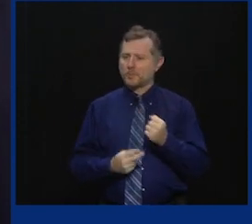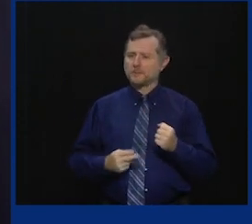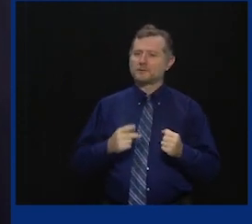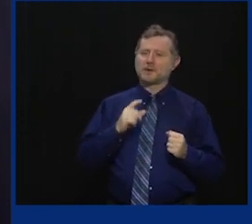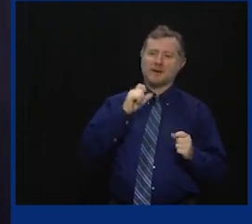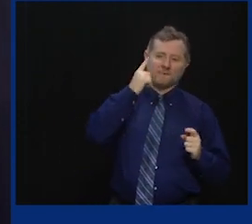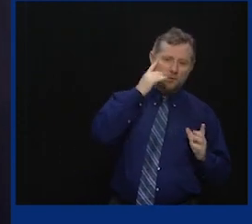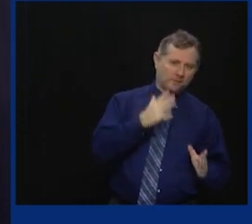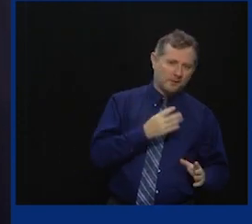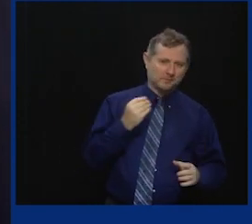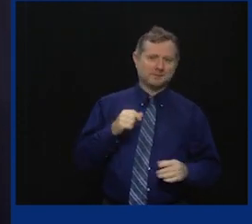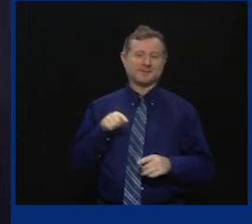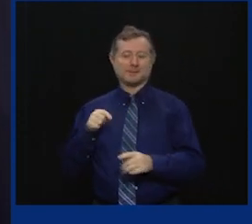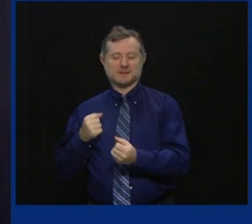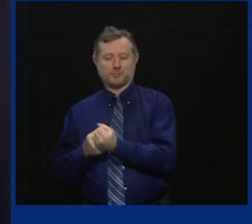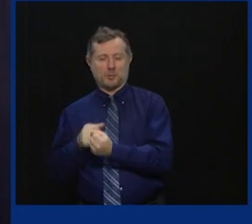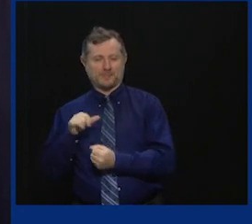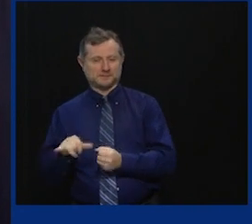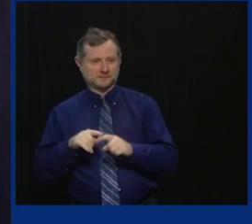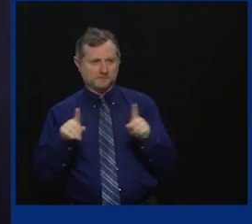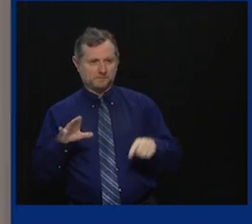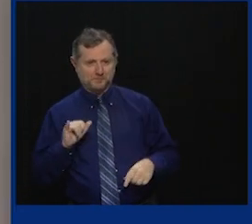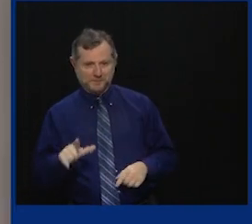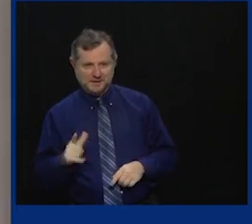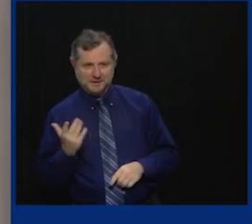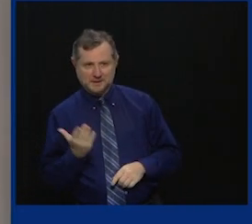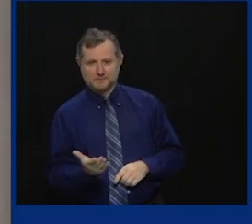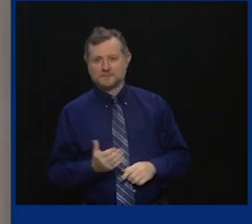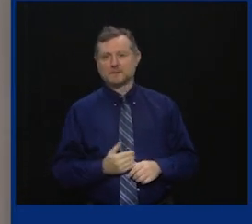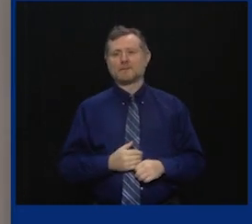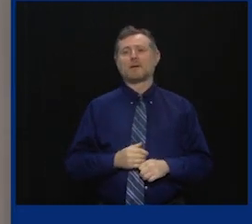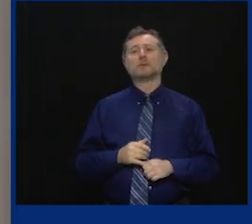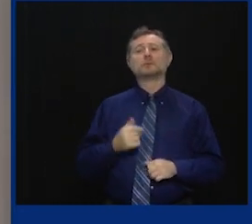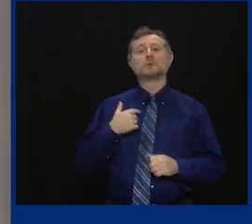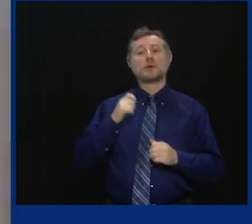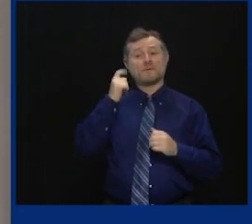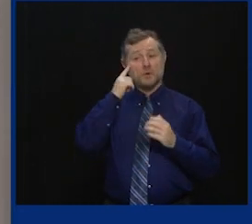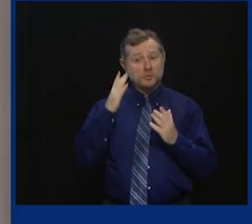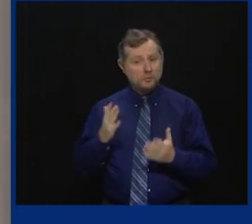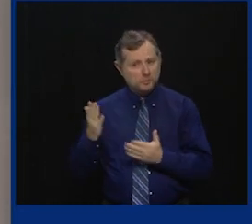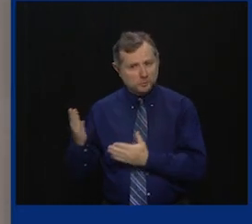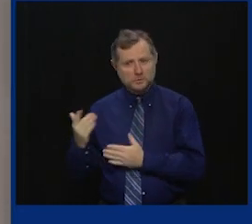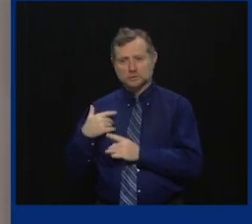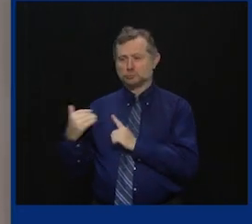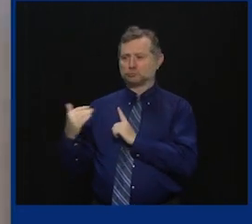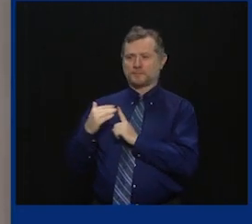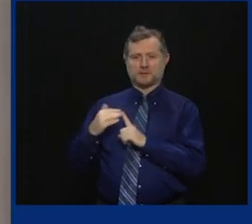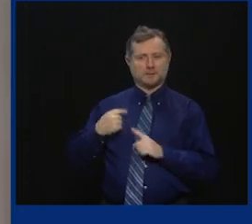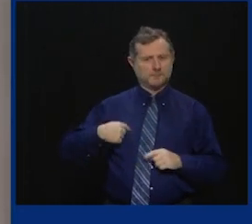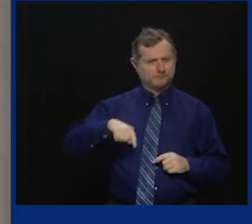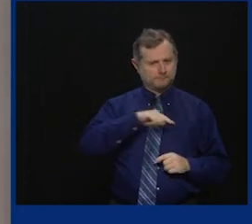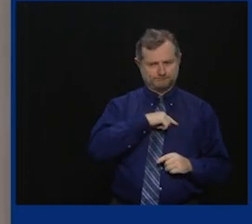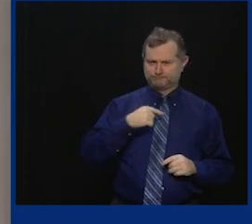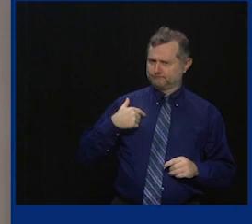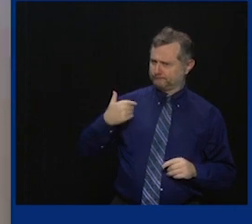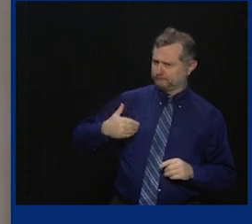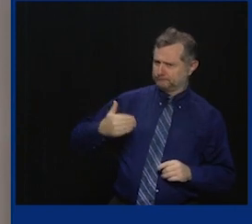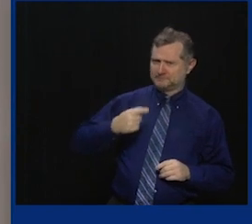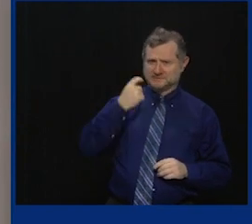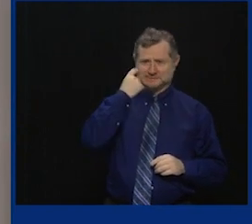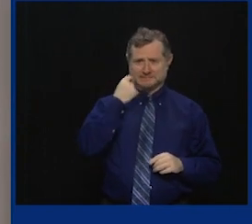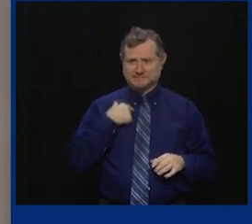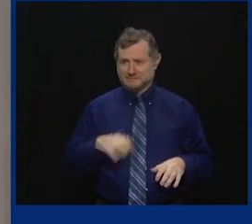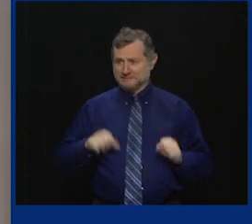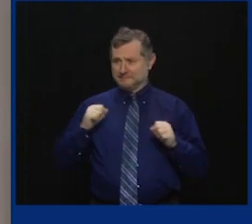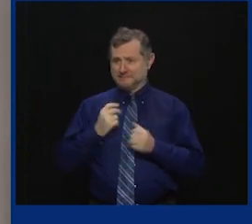And to our governor, who reminds us all the time that she's only been in this office for 3 weeks,